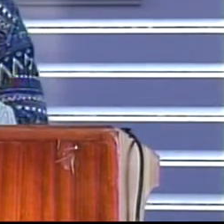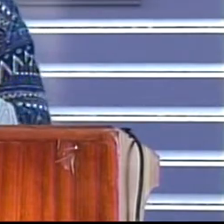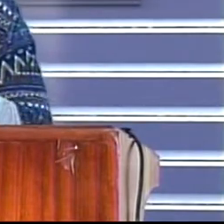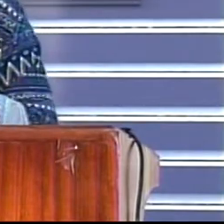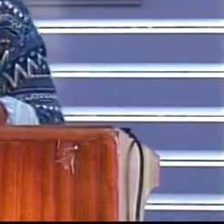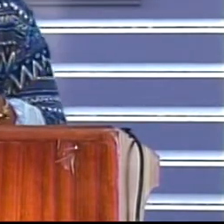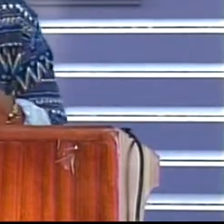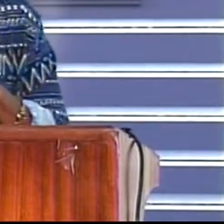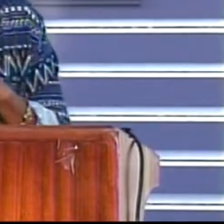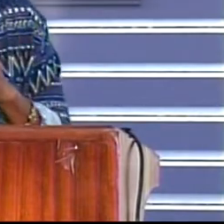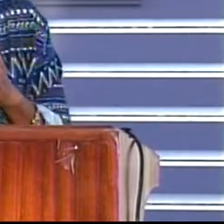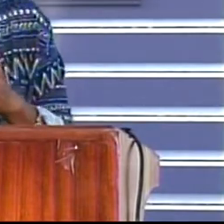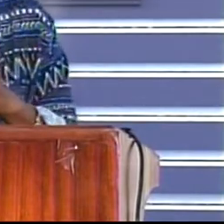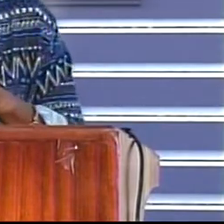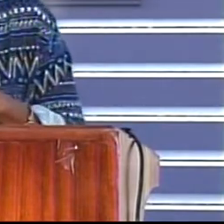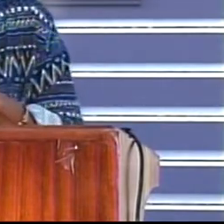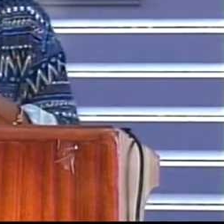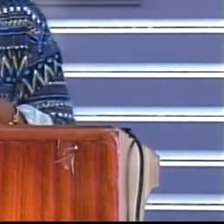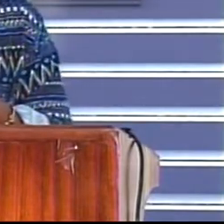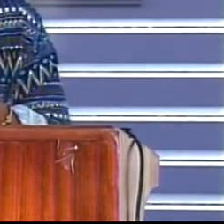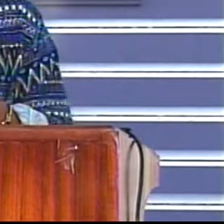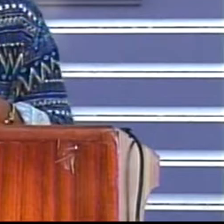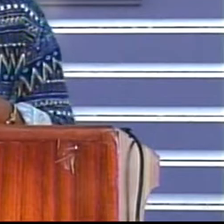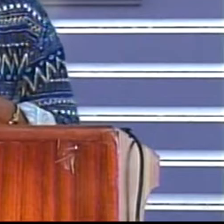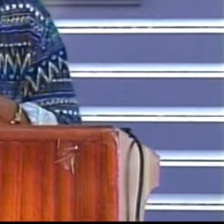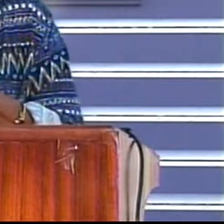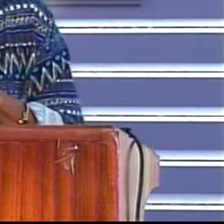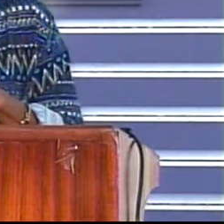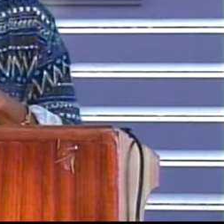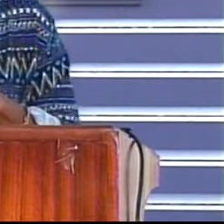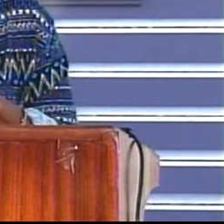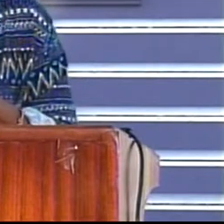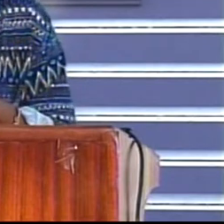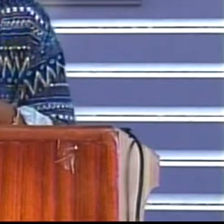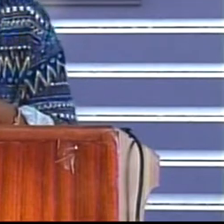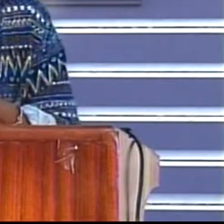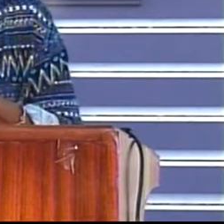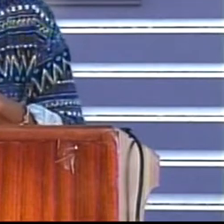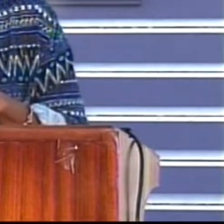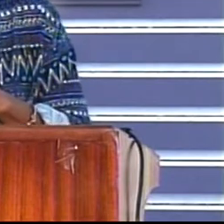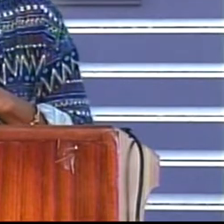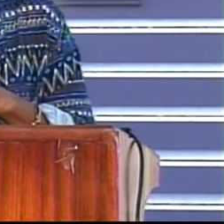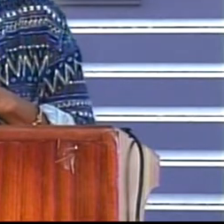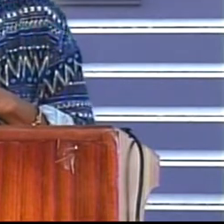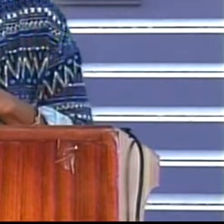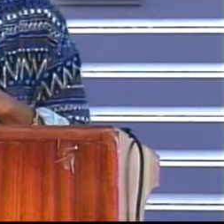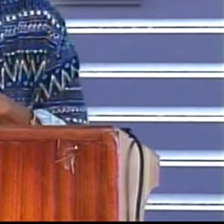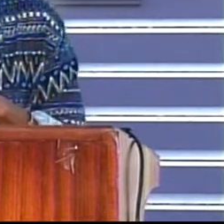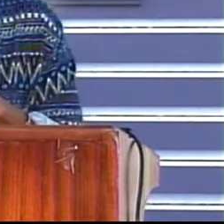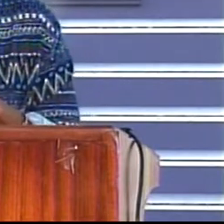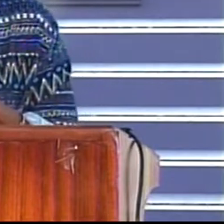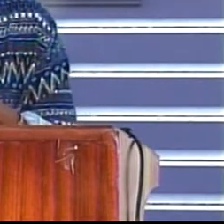different environments, and they know what they're looking for, and they are trained in that regard.